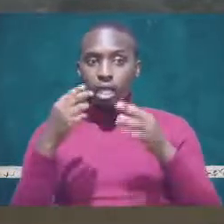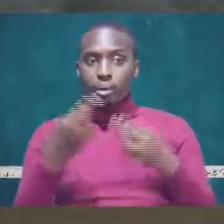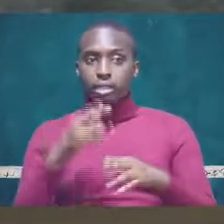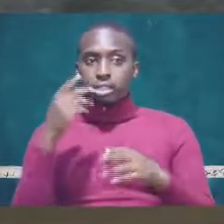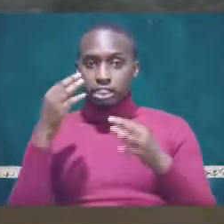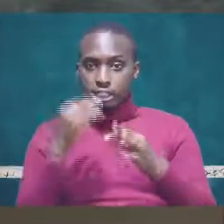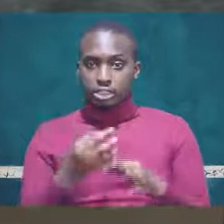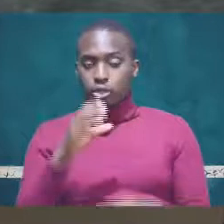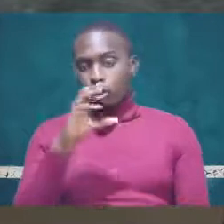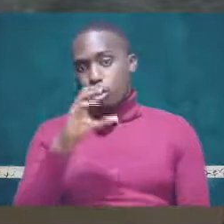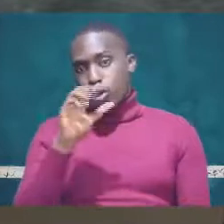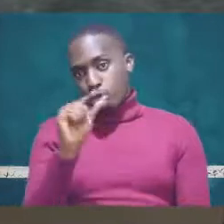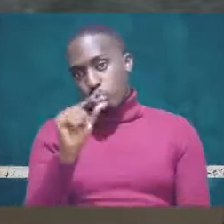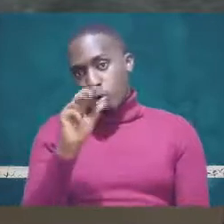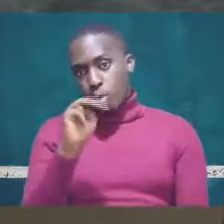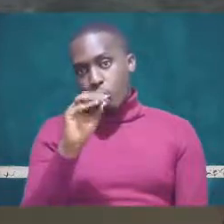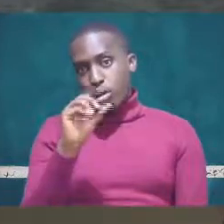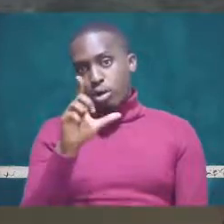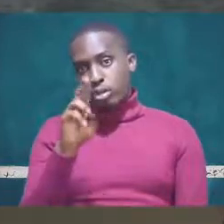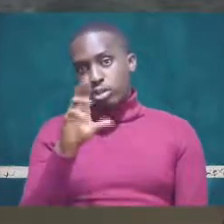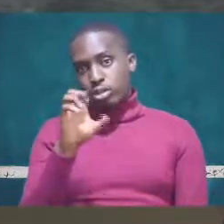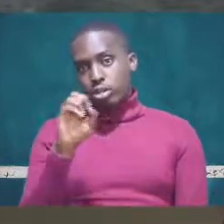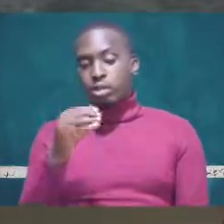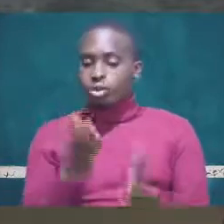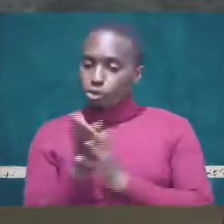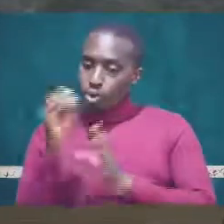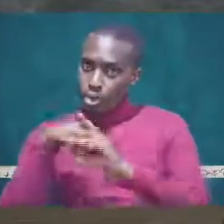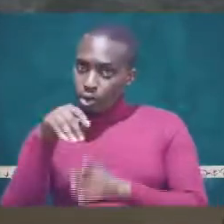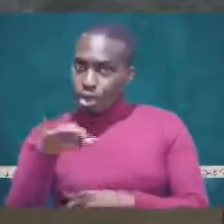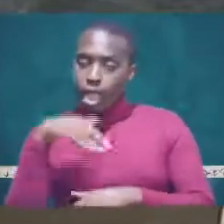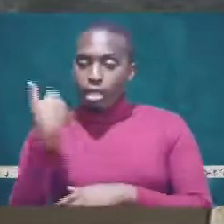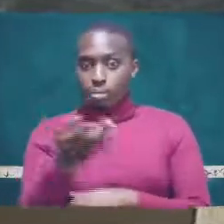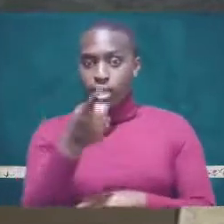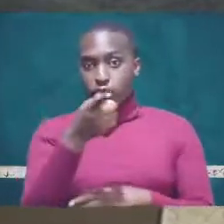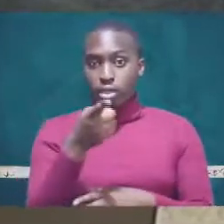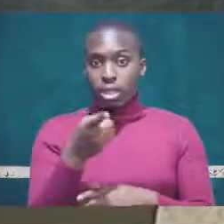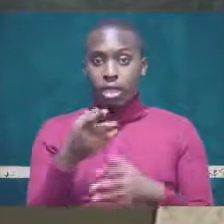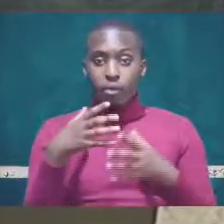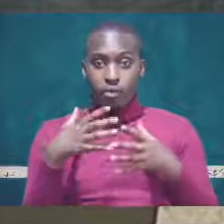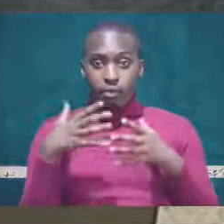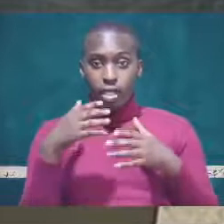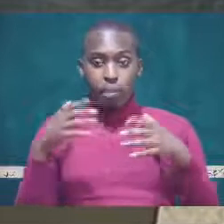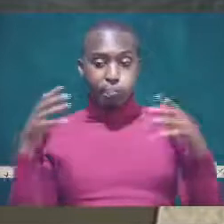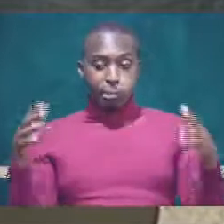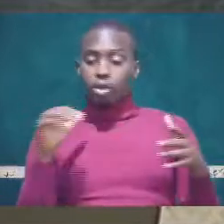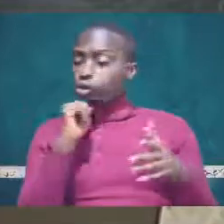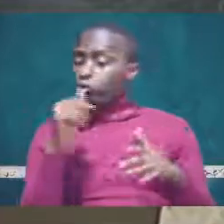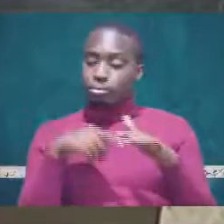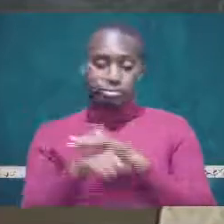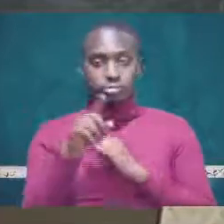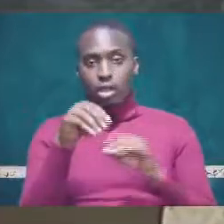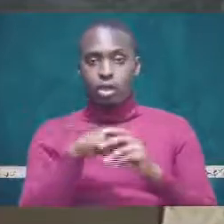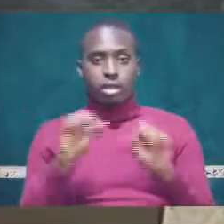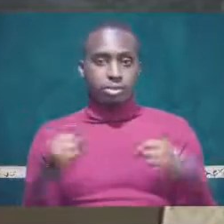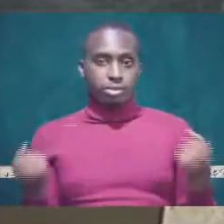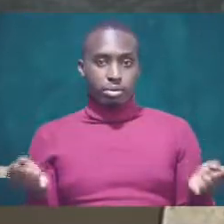small molecules to be moved through the capillary wall, and those that are going to be with a large size will not be moved into the